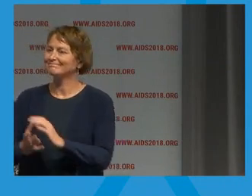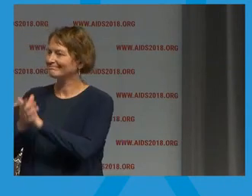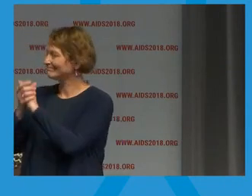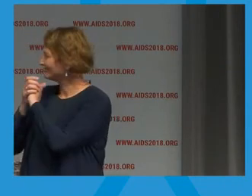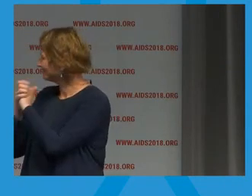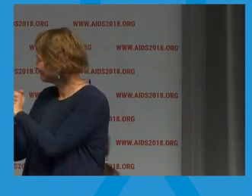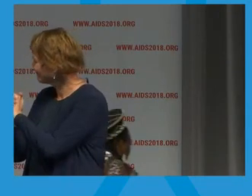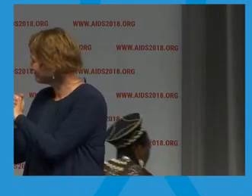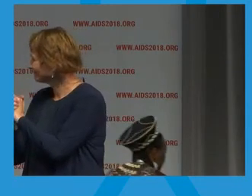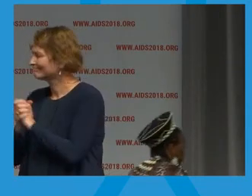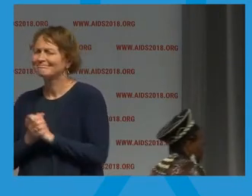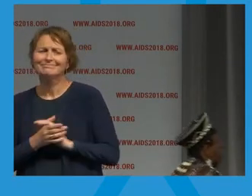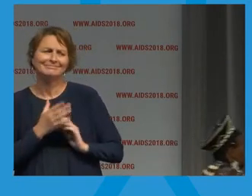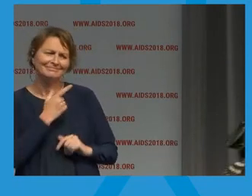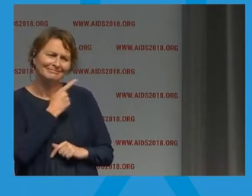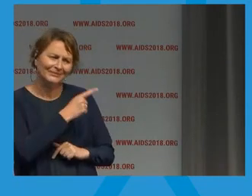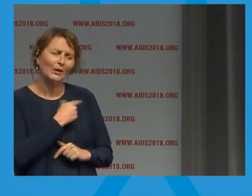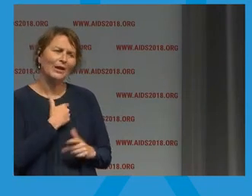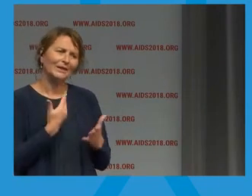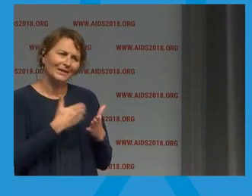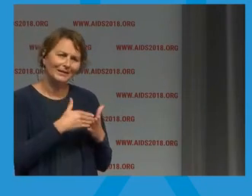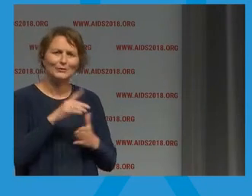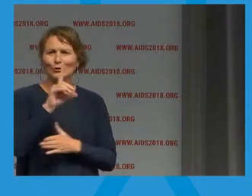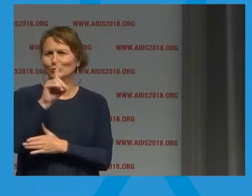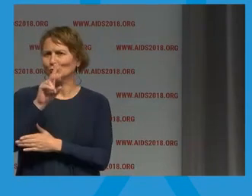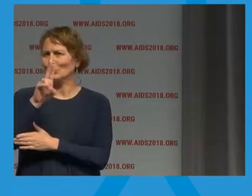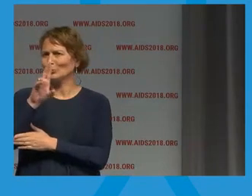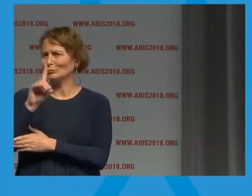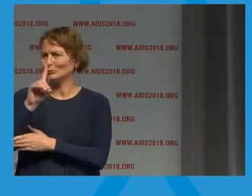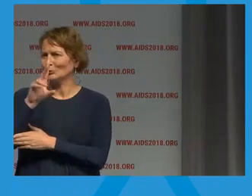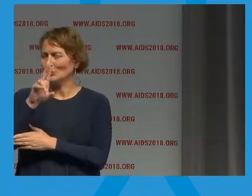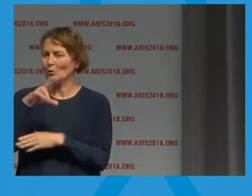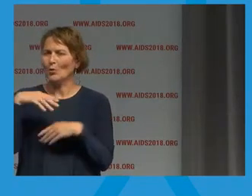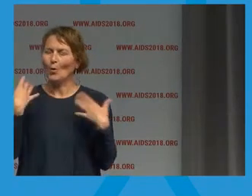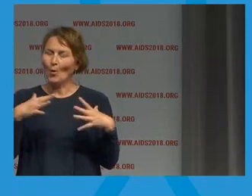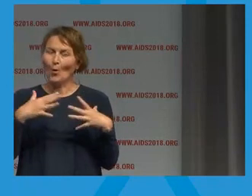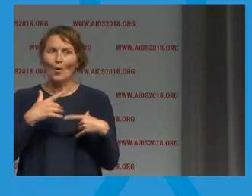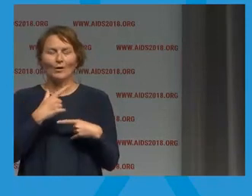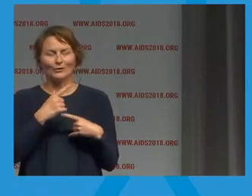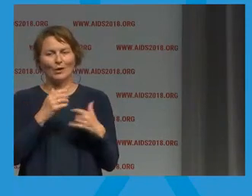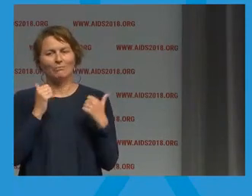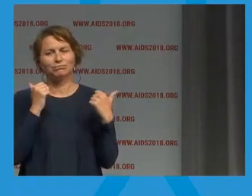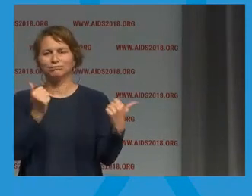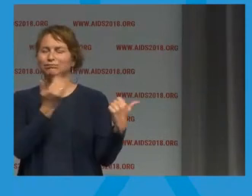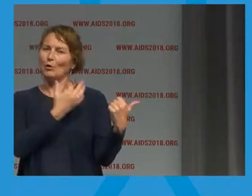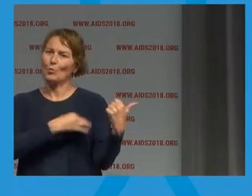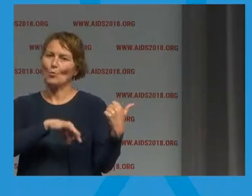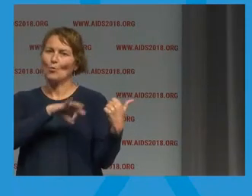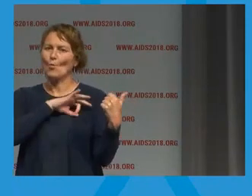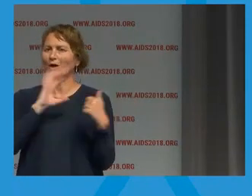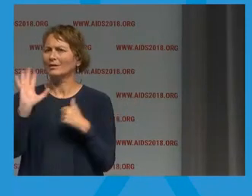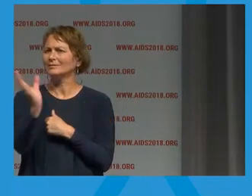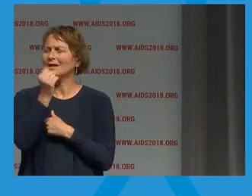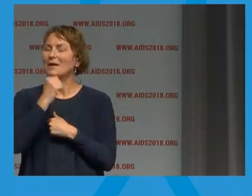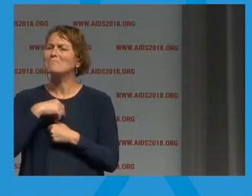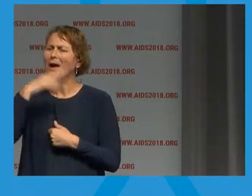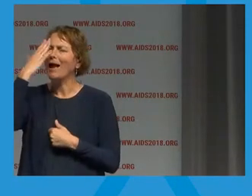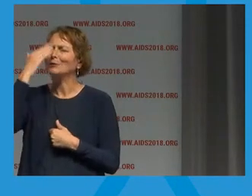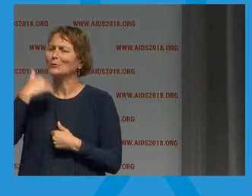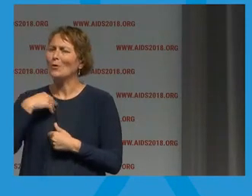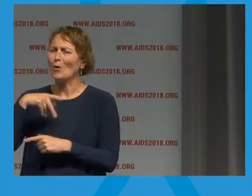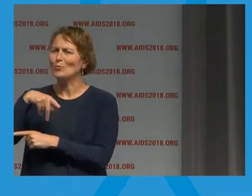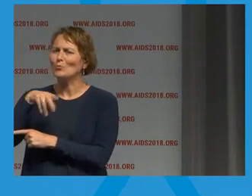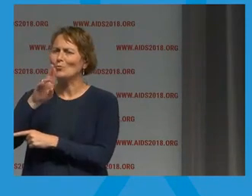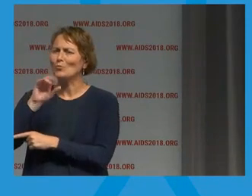Congratulations once again, Dudu. Certainly a worthy winner, and Prudence is probably